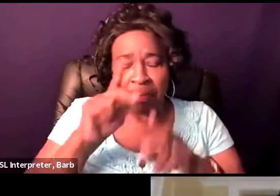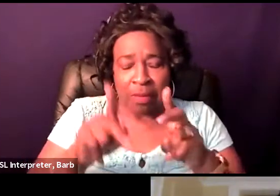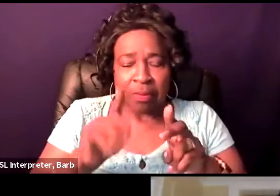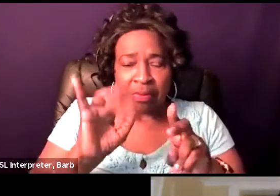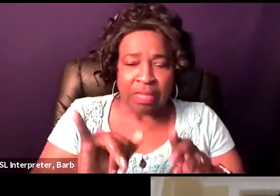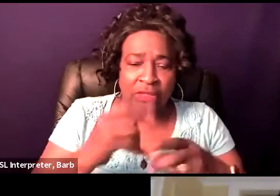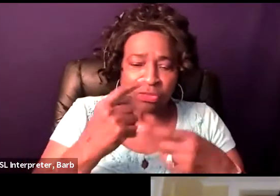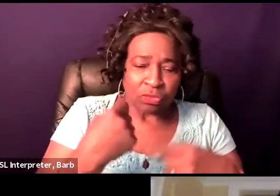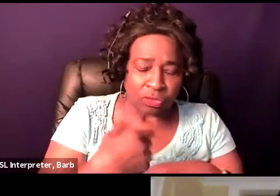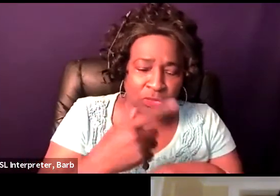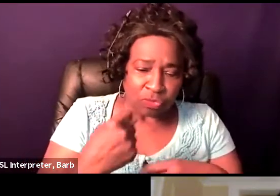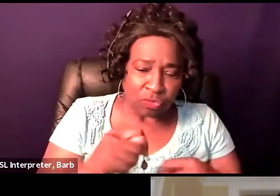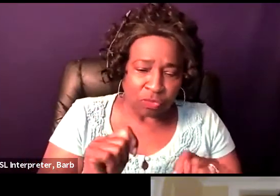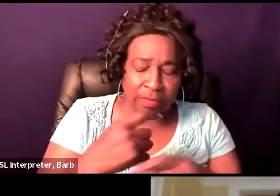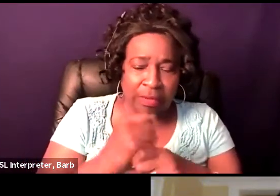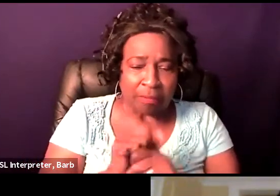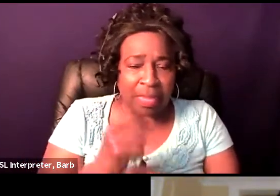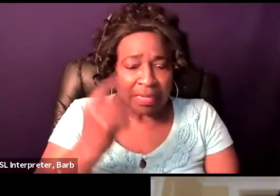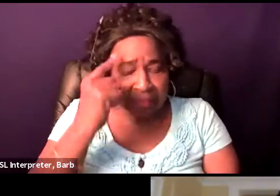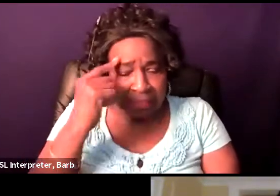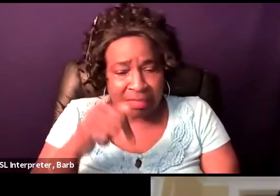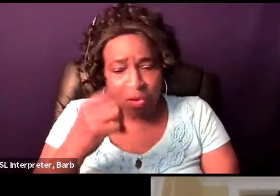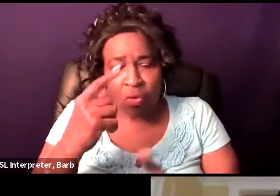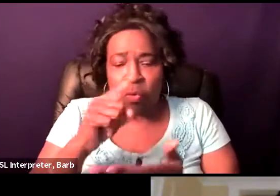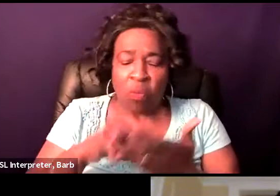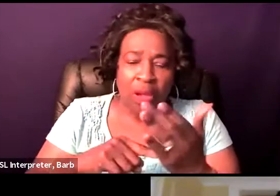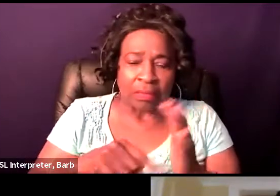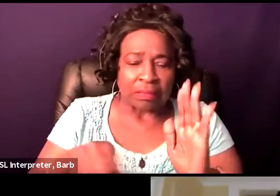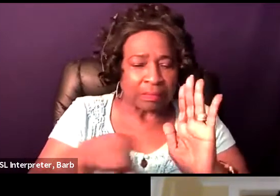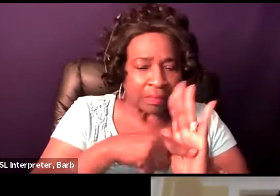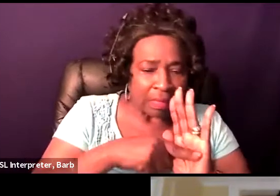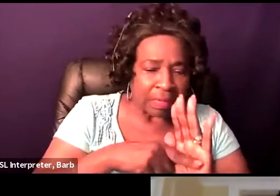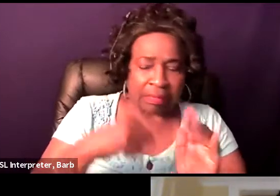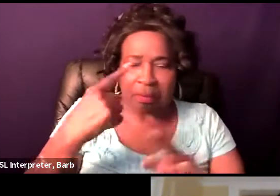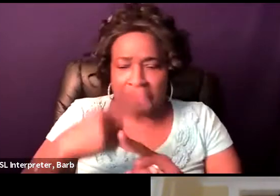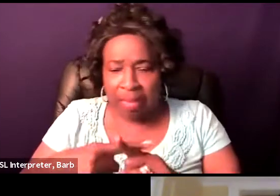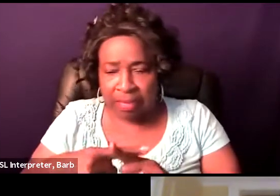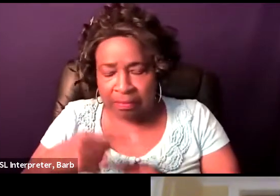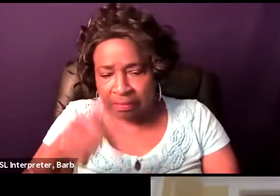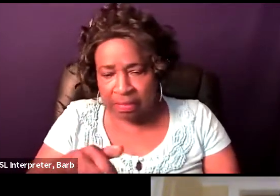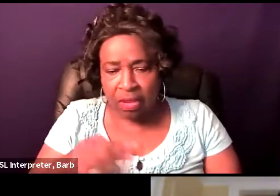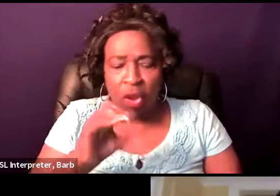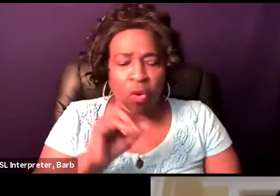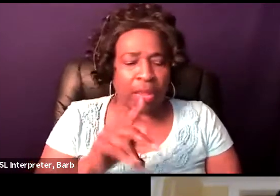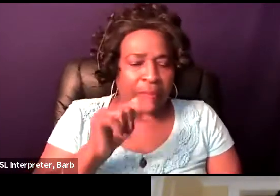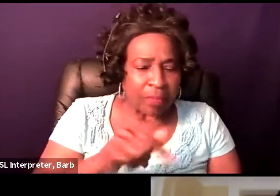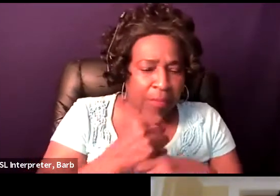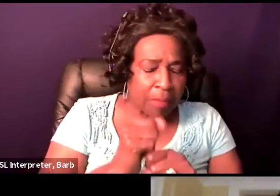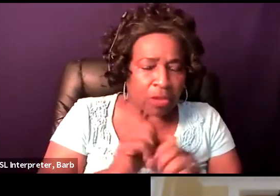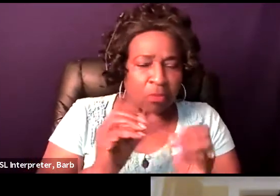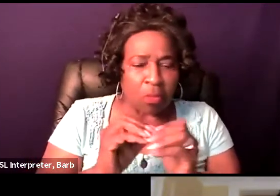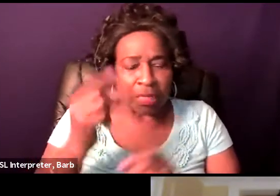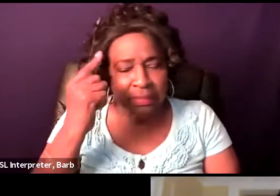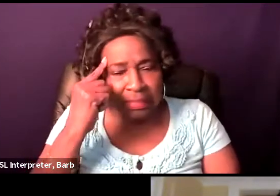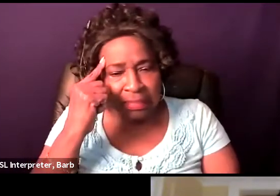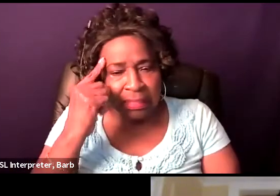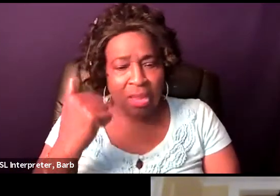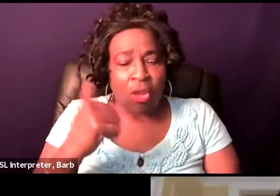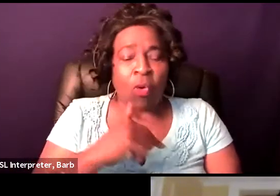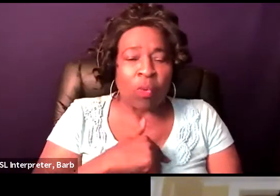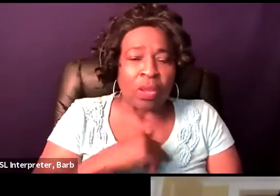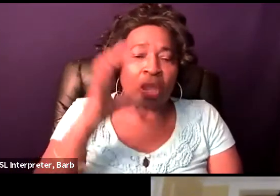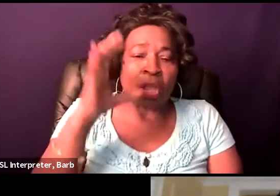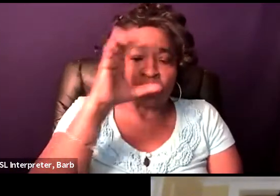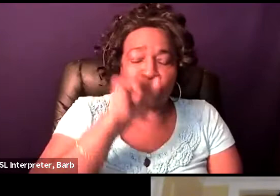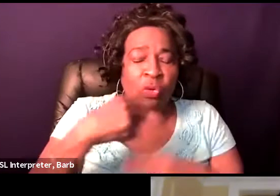actor theory, like sitting, what are the pros and cons? Let me add this up. Okay, this makes more sense. Like we assume